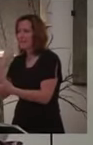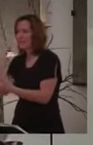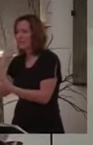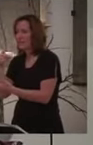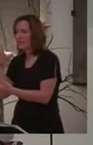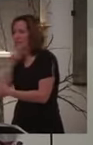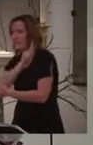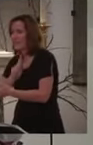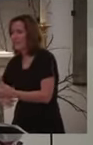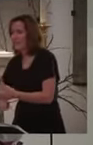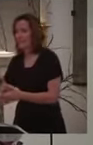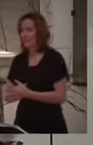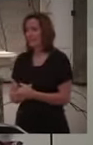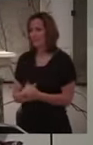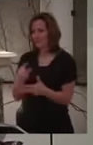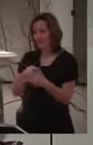king.